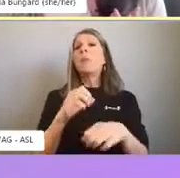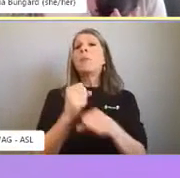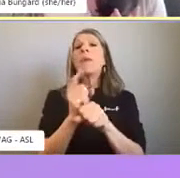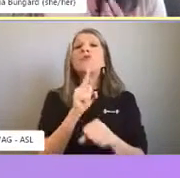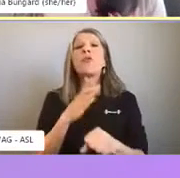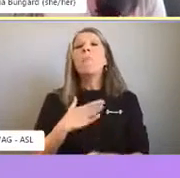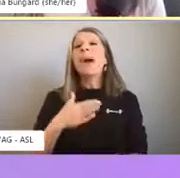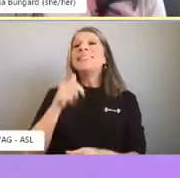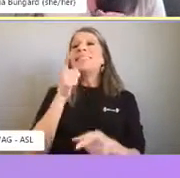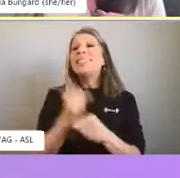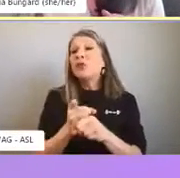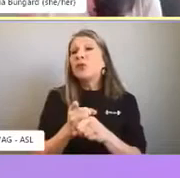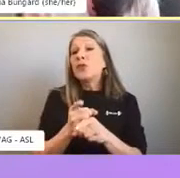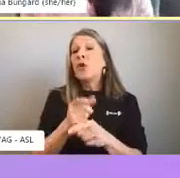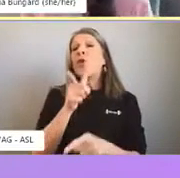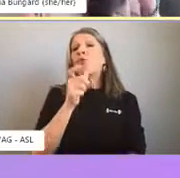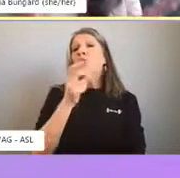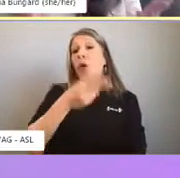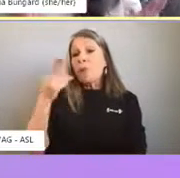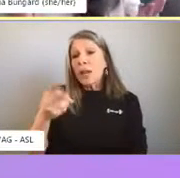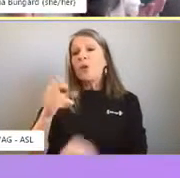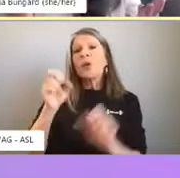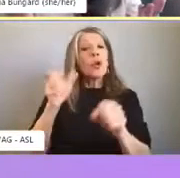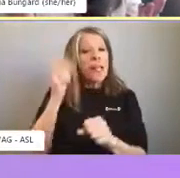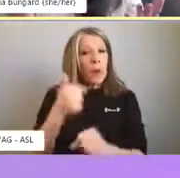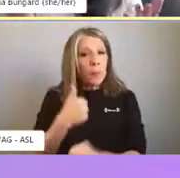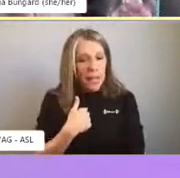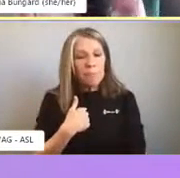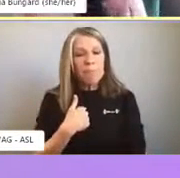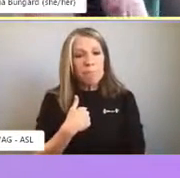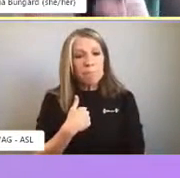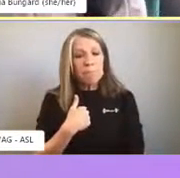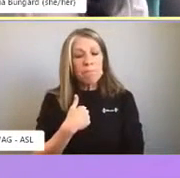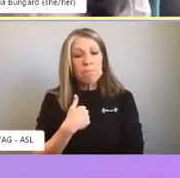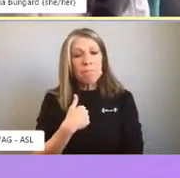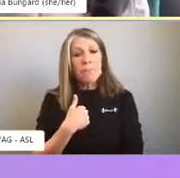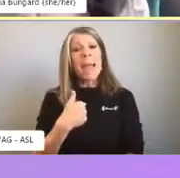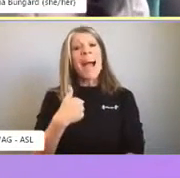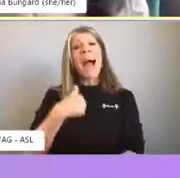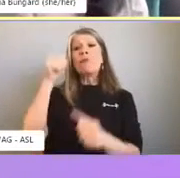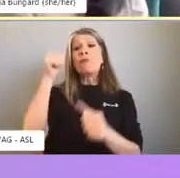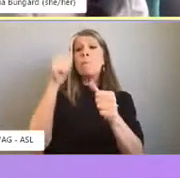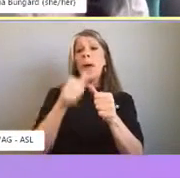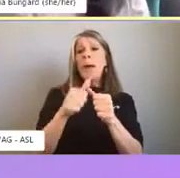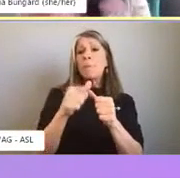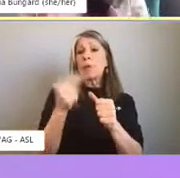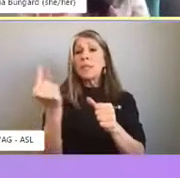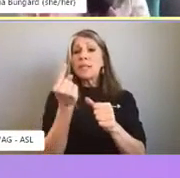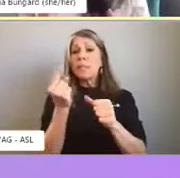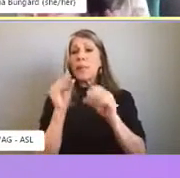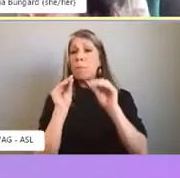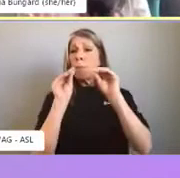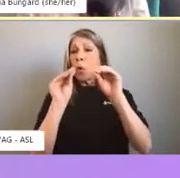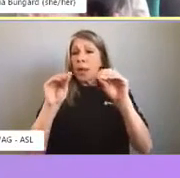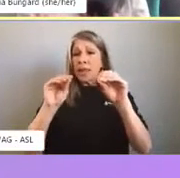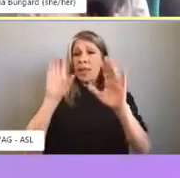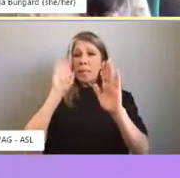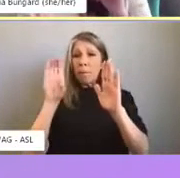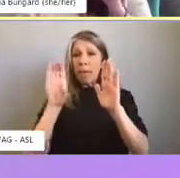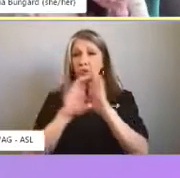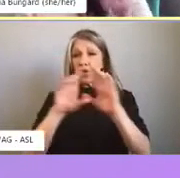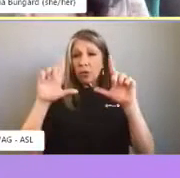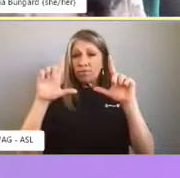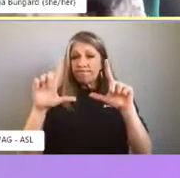hearing, could hear me, little things. On top of that, I remembered something putting this picture on the stack, and that